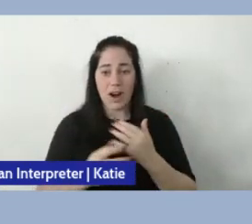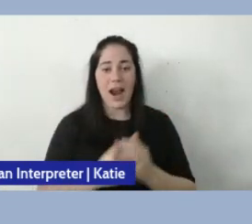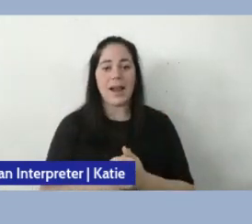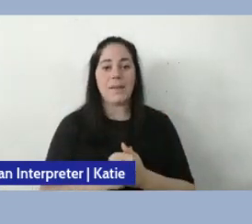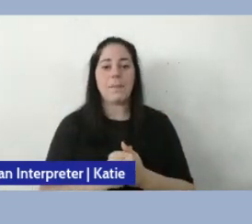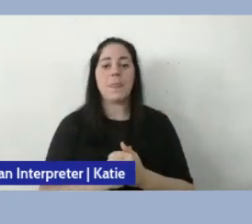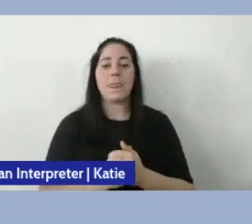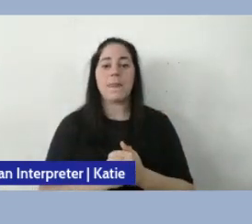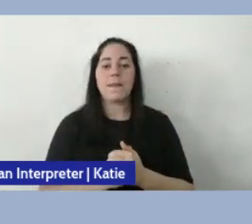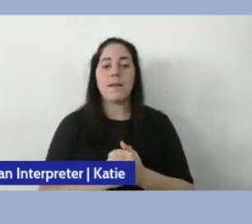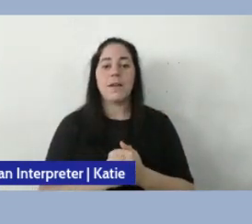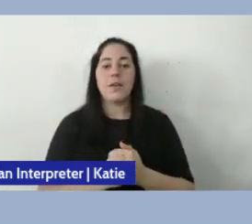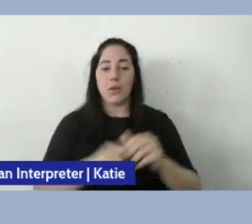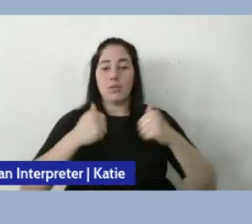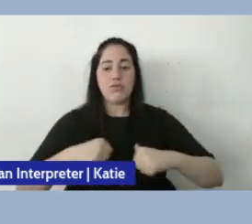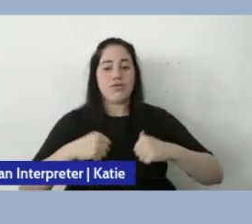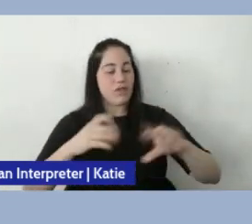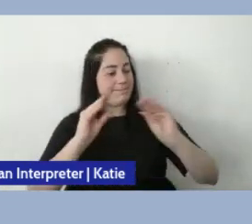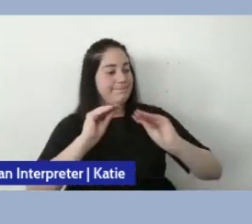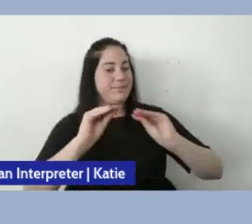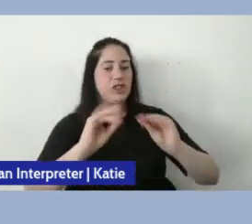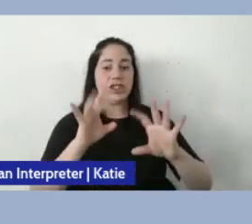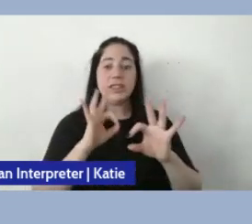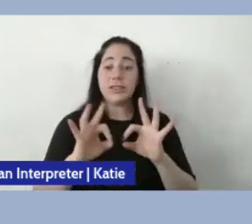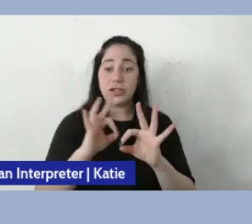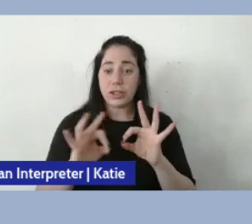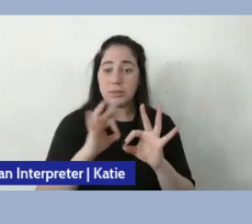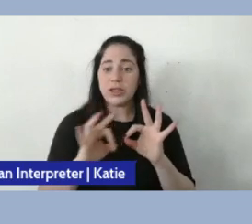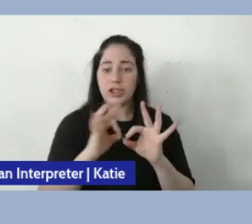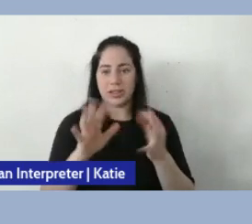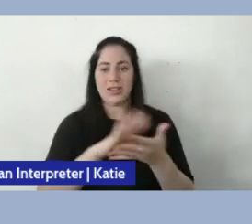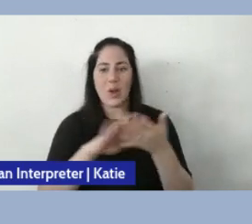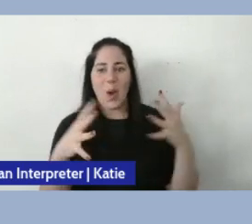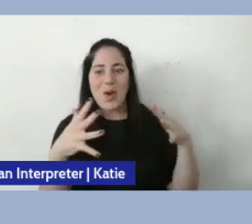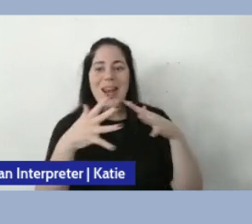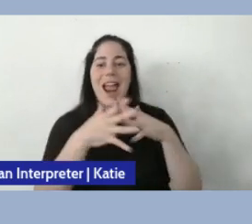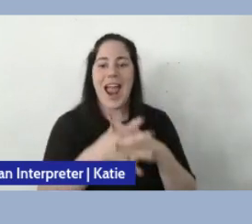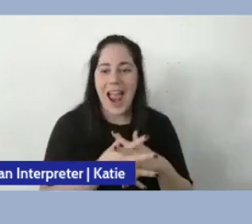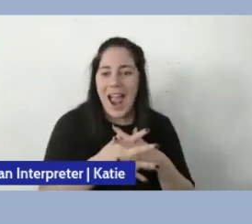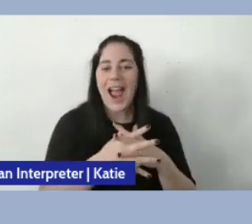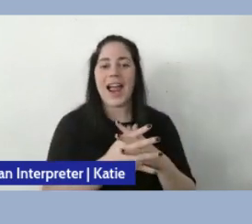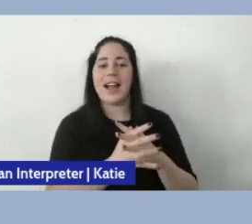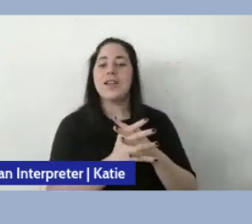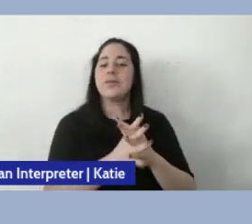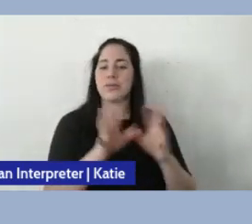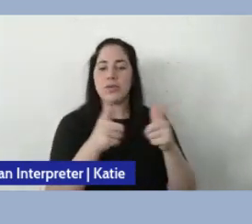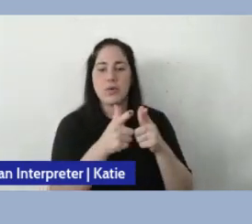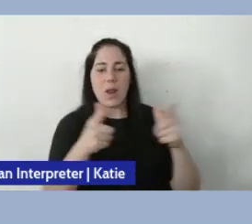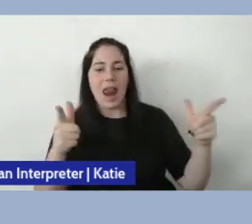with the knowledge they need to better tackle these types of assignments and give them greater confidence in dealing with them.